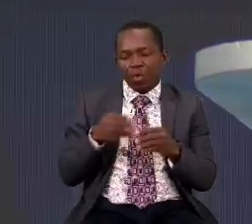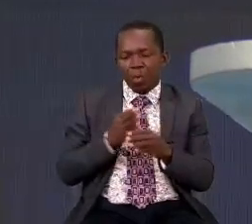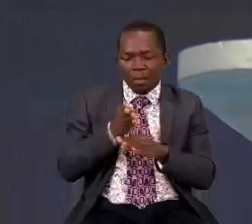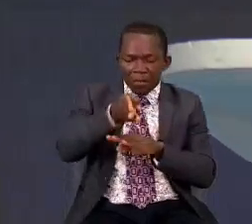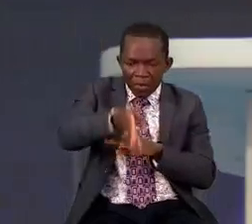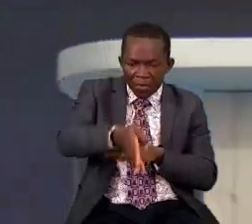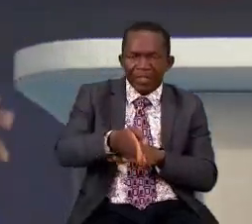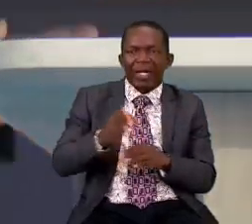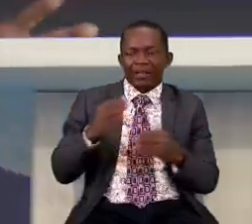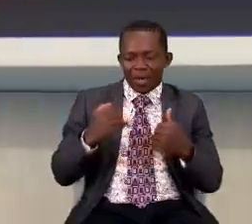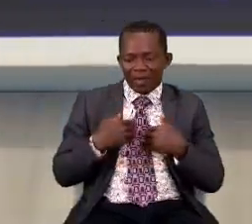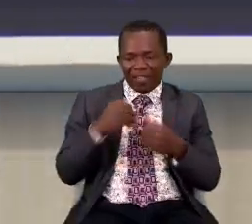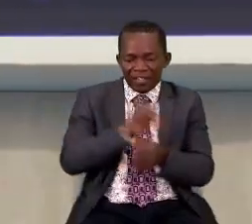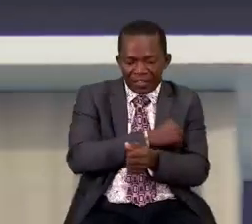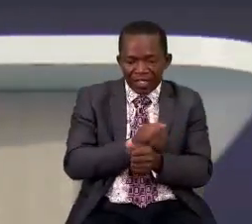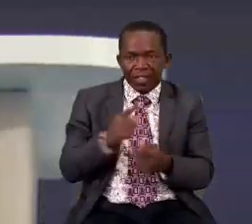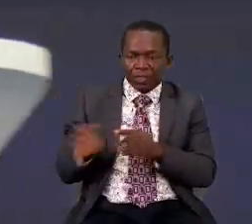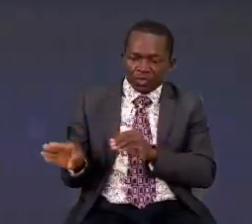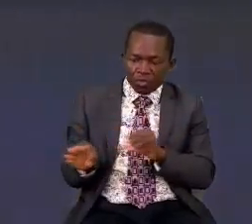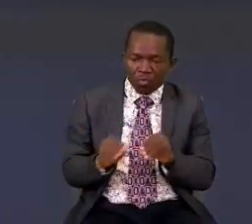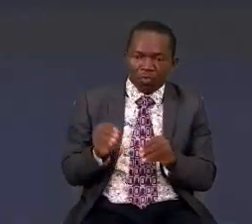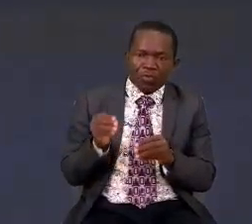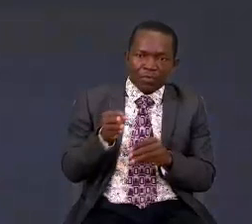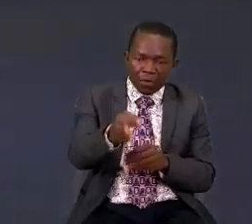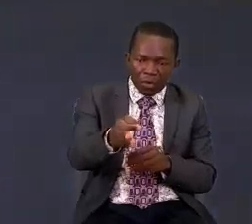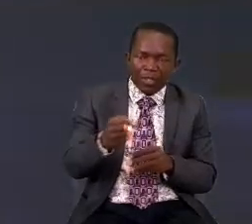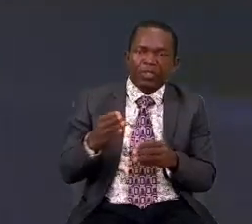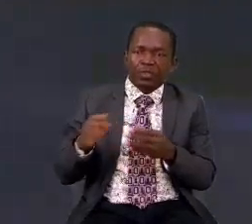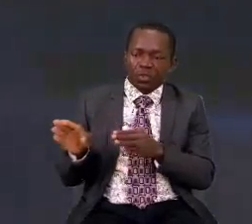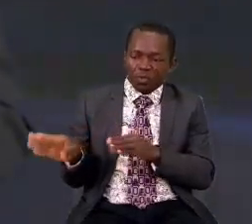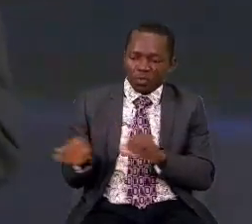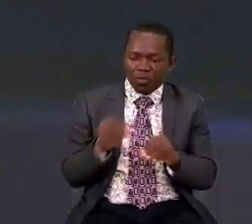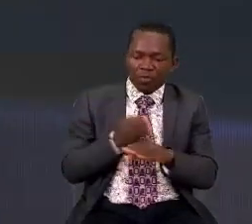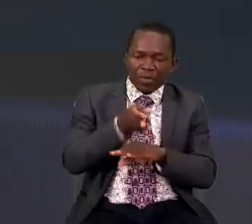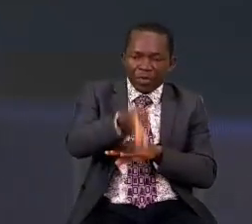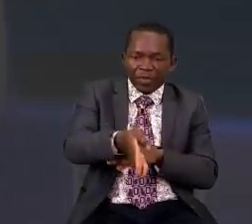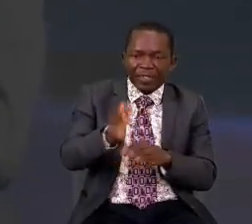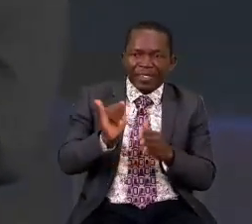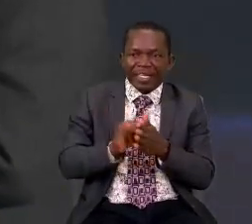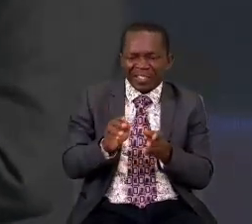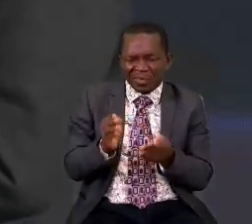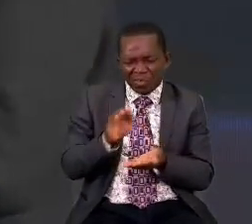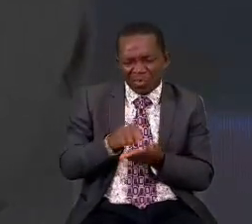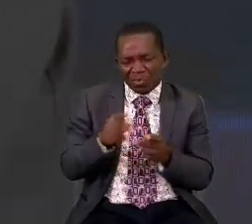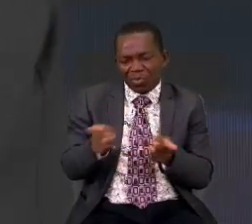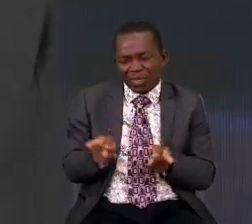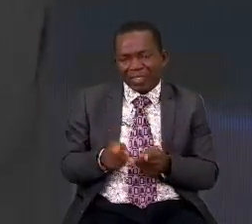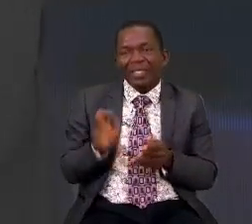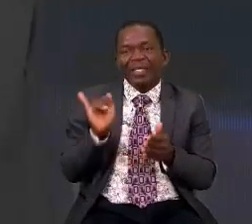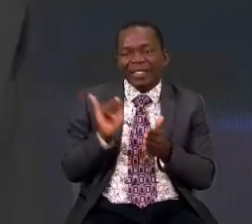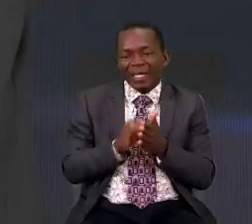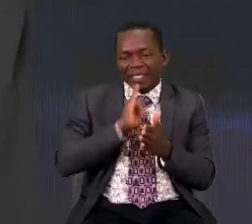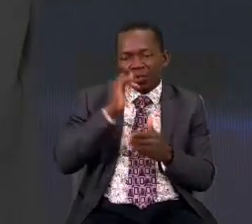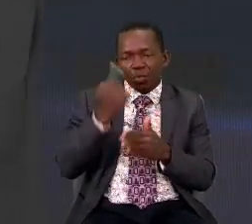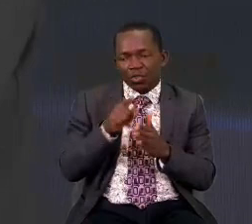that's what you had because every place the soul of your food shall tread upon if you don't say that's a lion